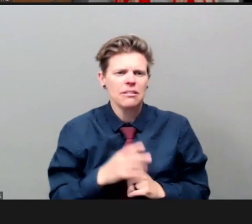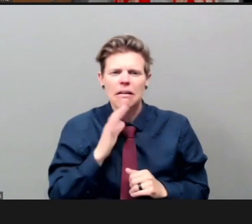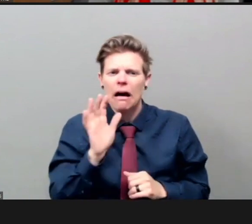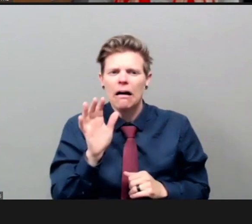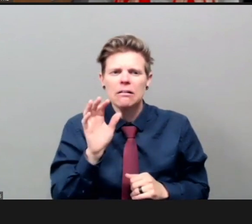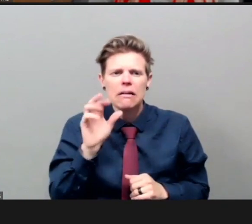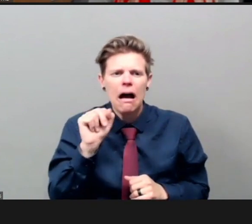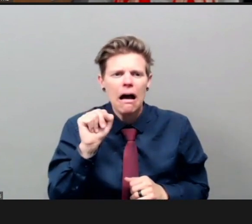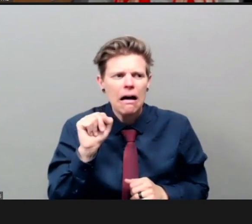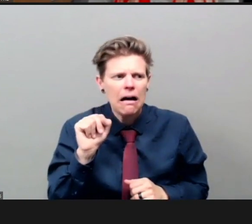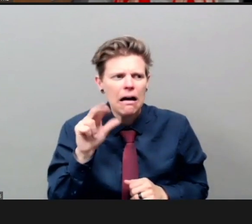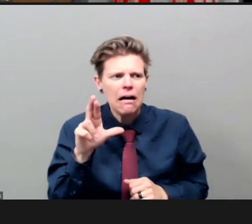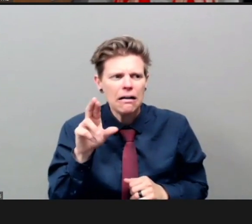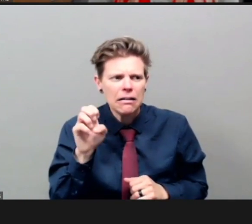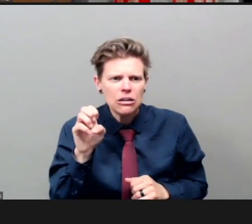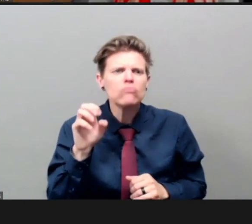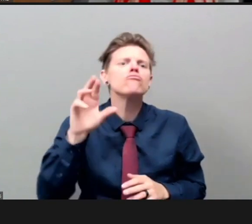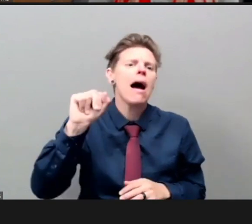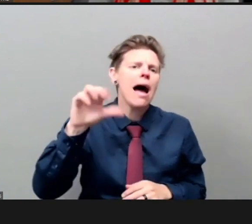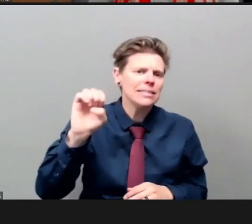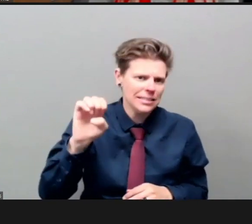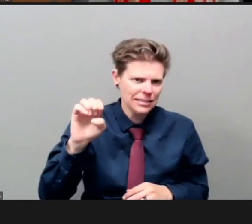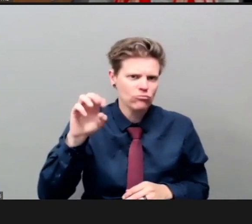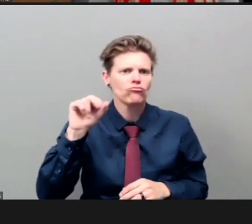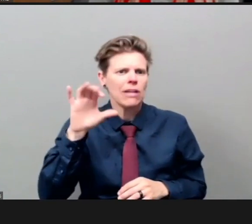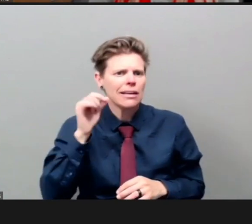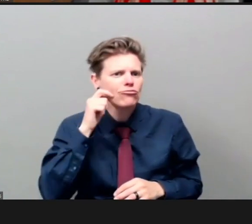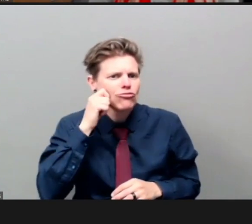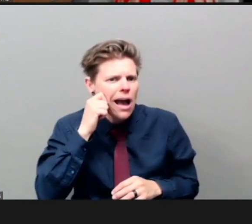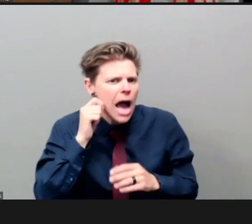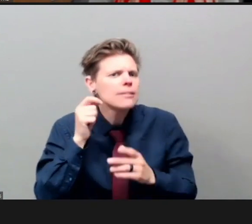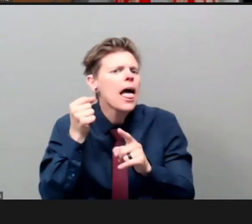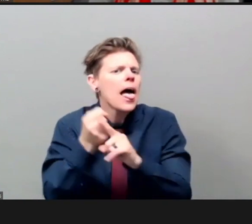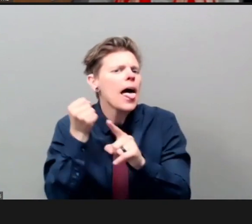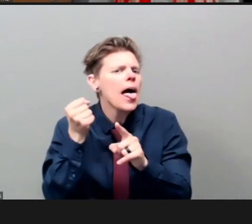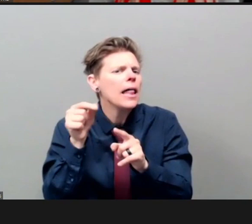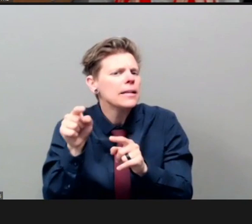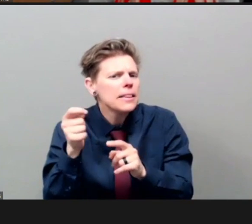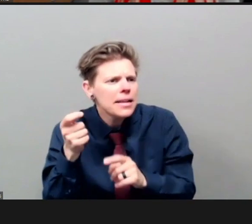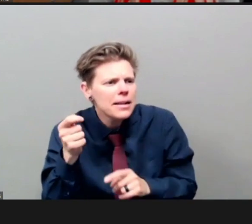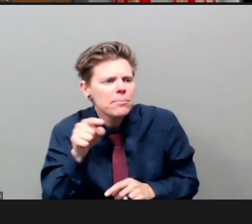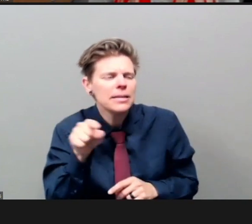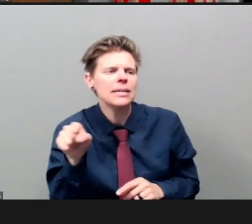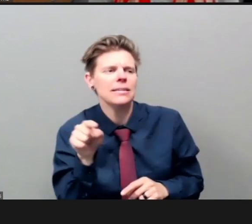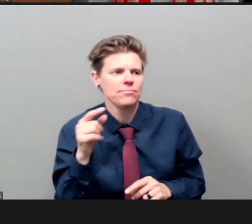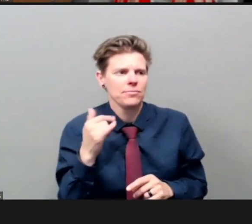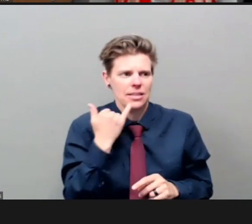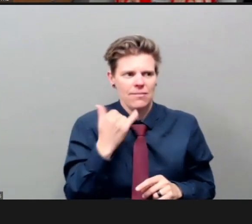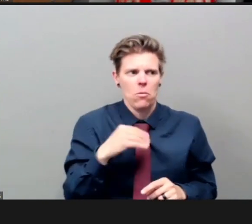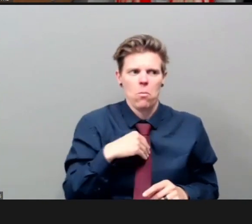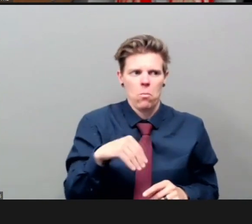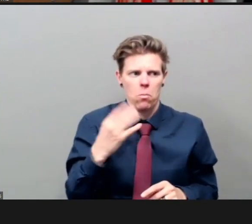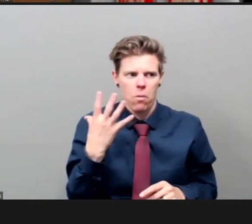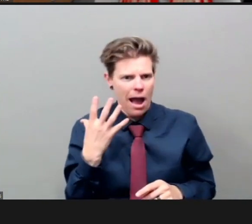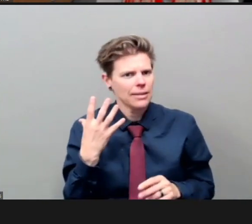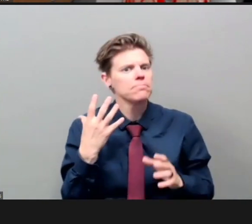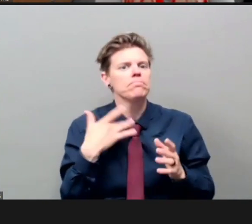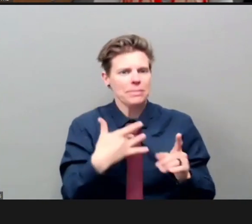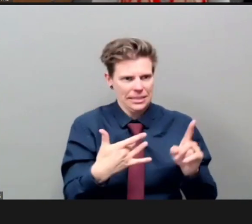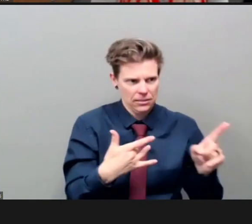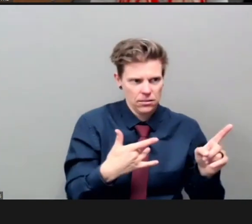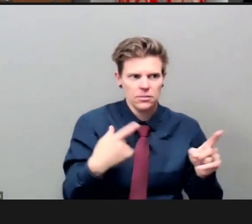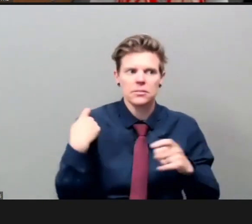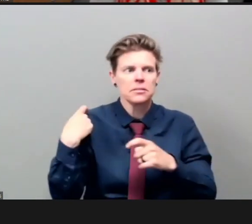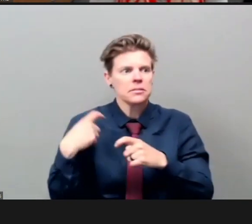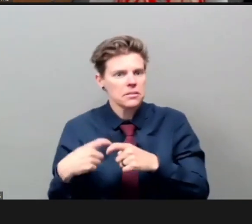in chance of having that happen for white, non-Hispanic individuals, and females a little bit more